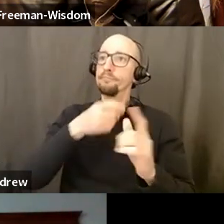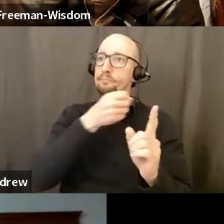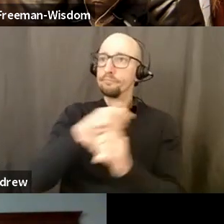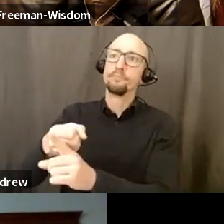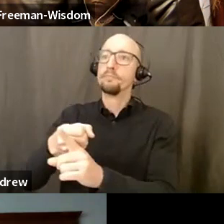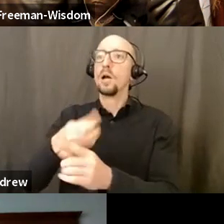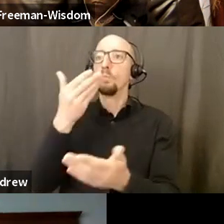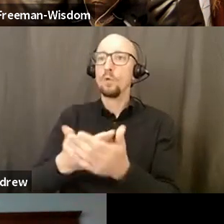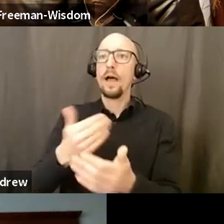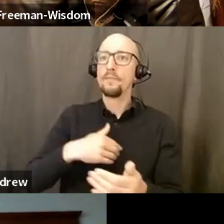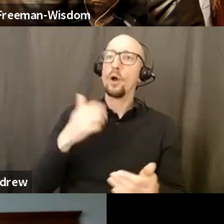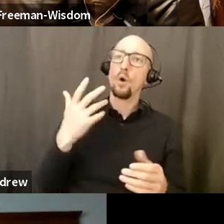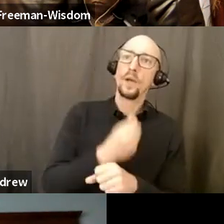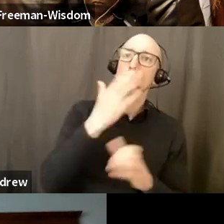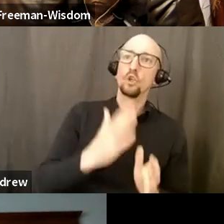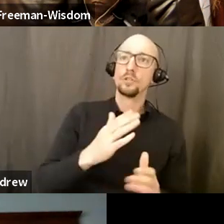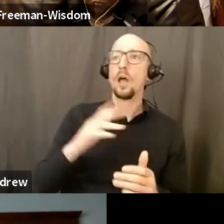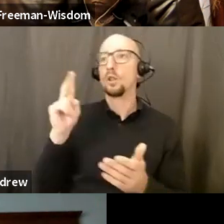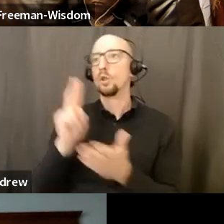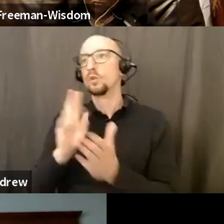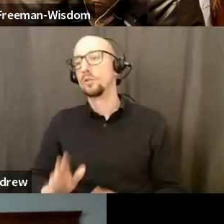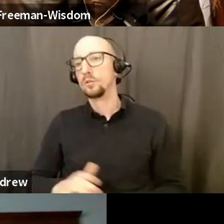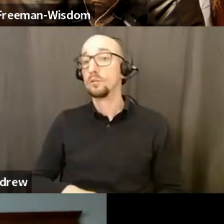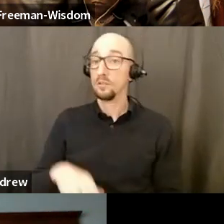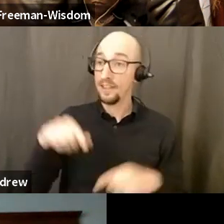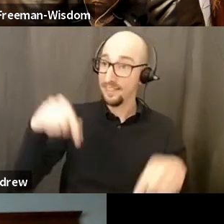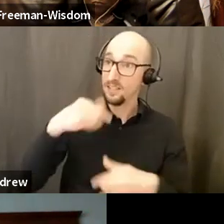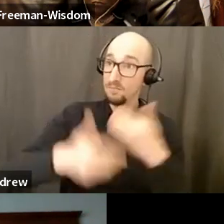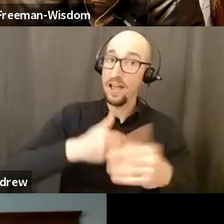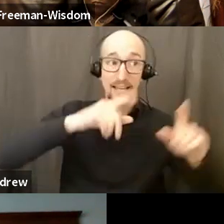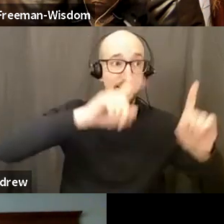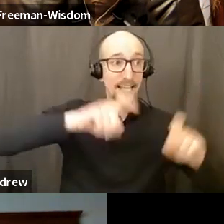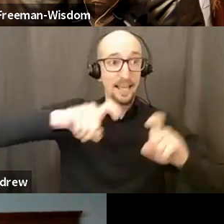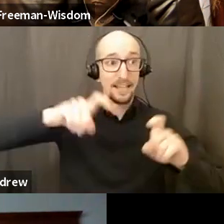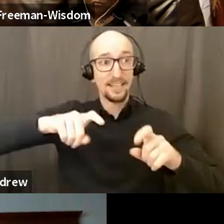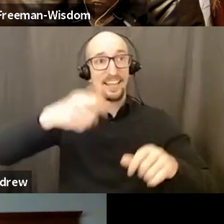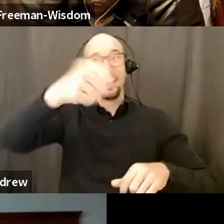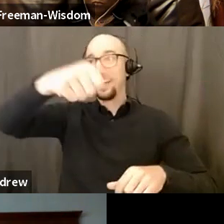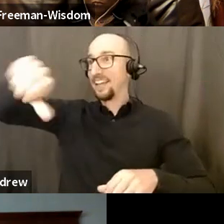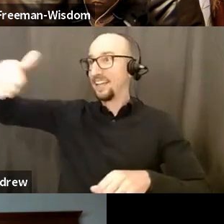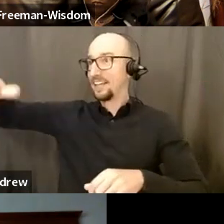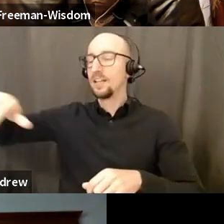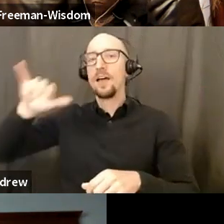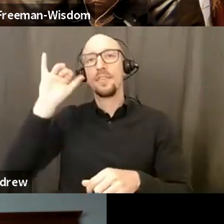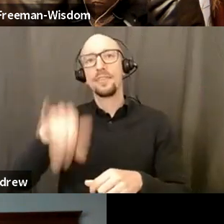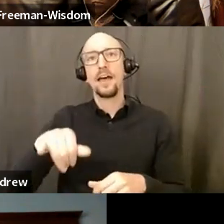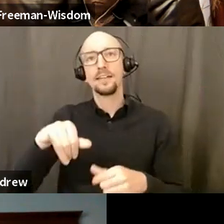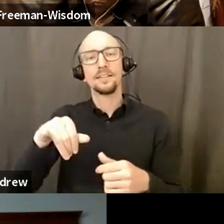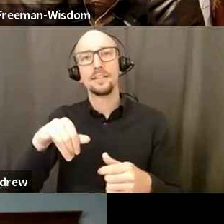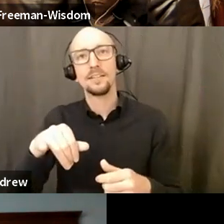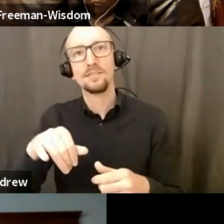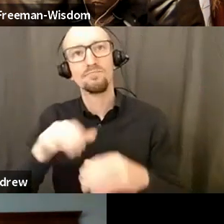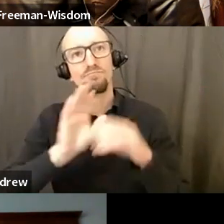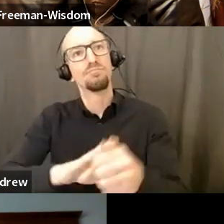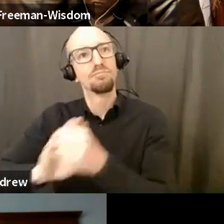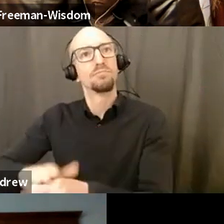Meritocracy entrenches inequality. I don't think this should be the case in public schools. But to contribute